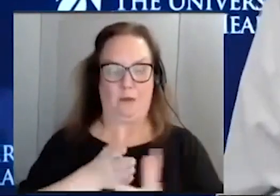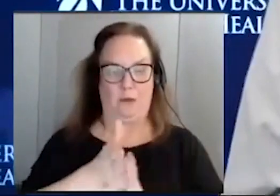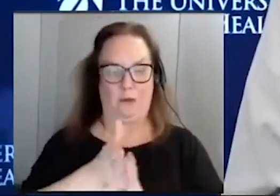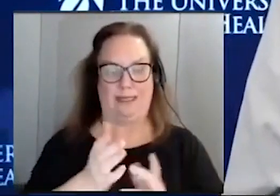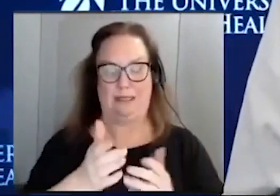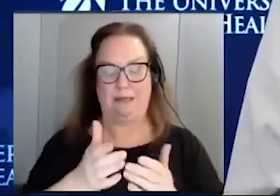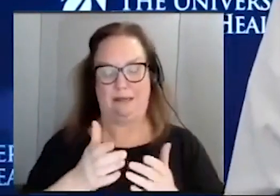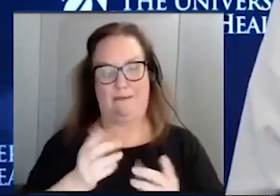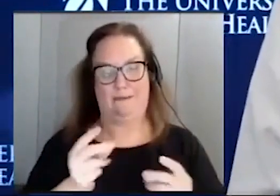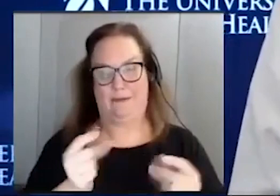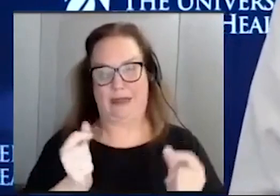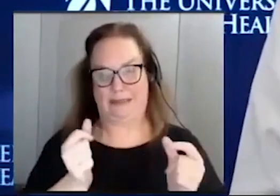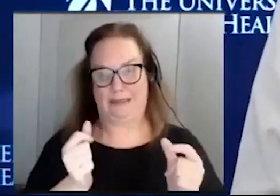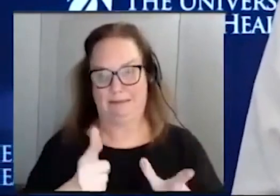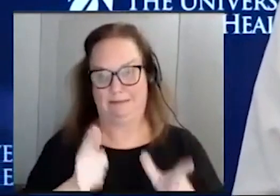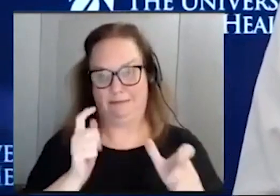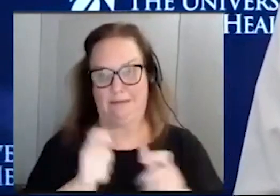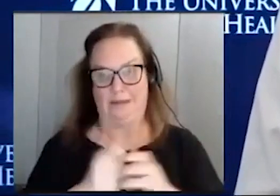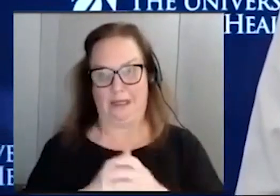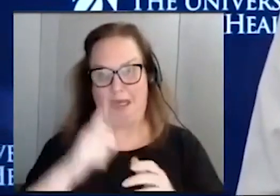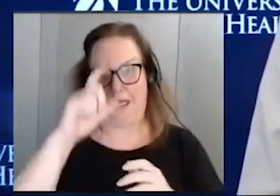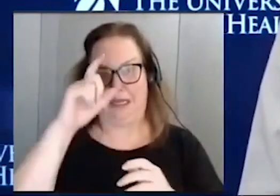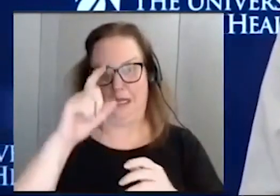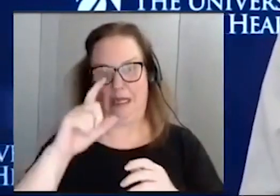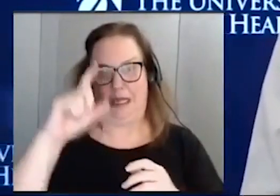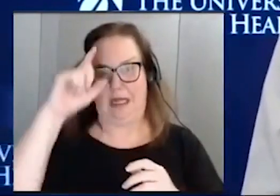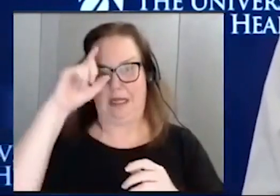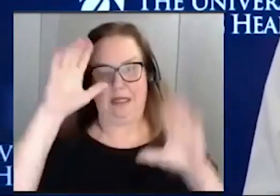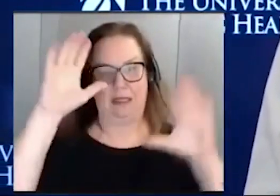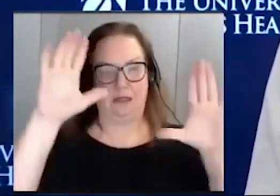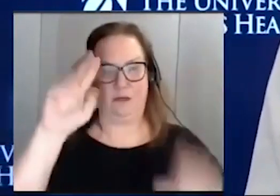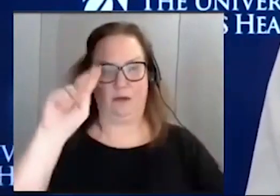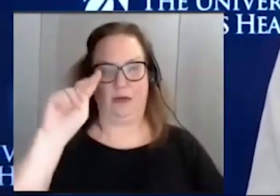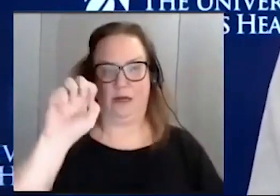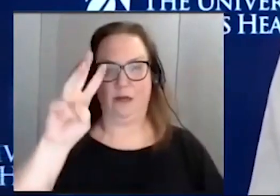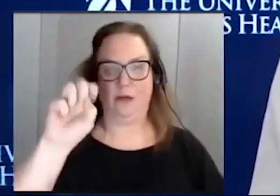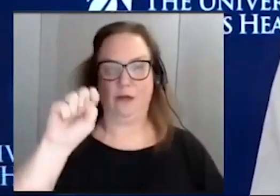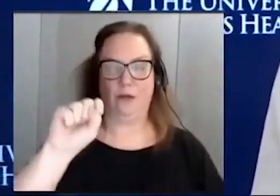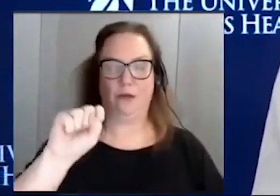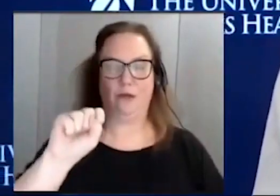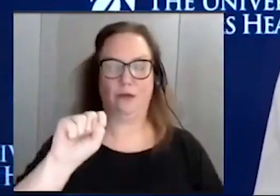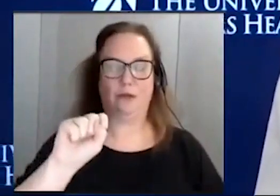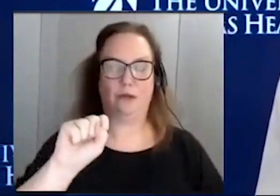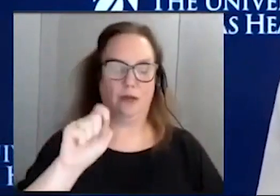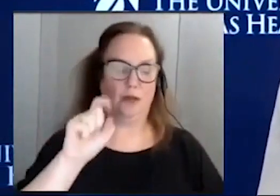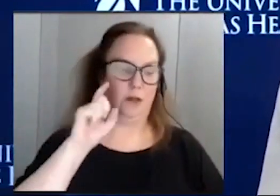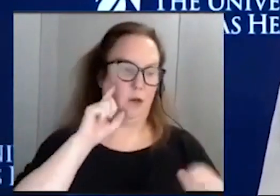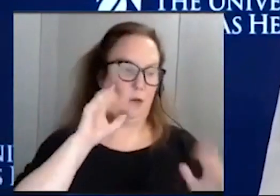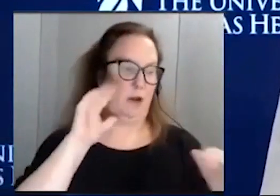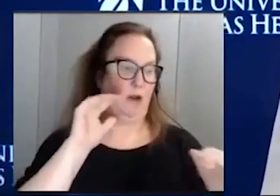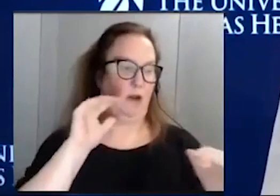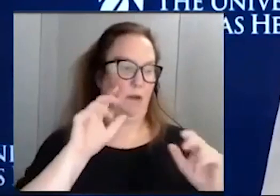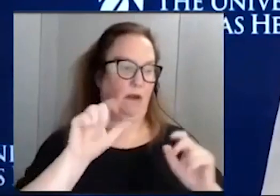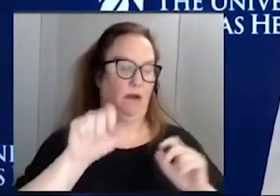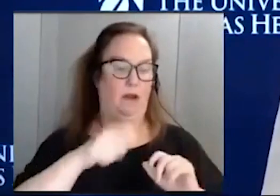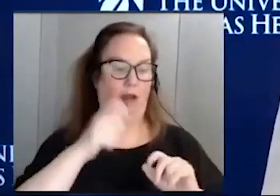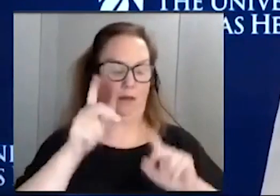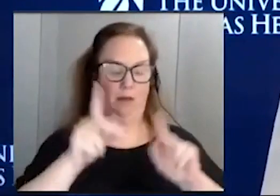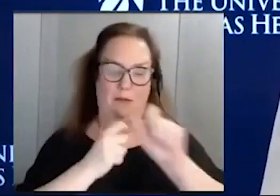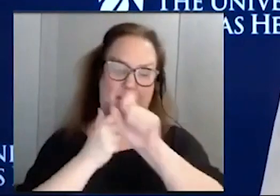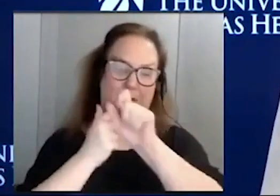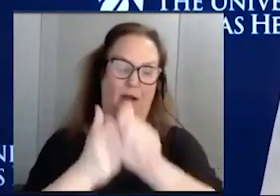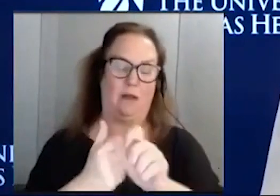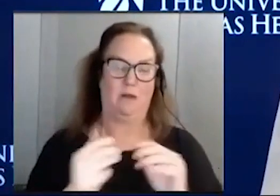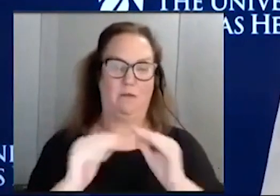I thank these folks. This is great news, and we hope a few other folks in locales will follow it, because the more protection